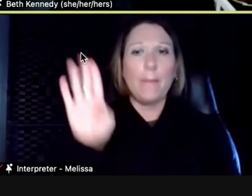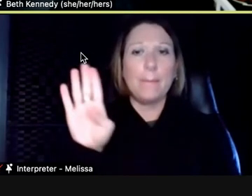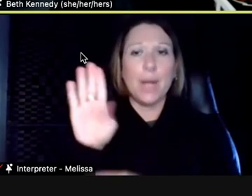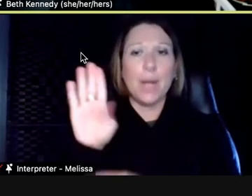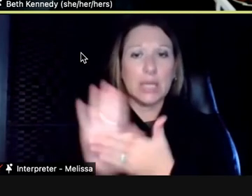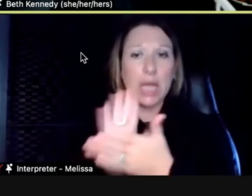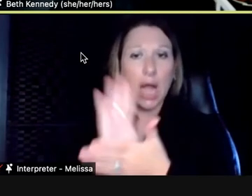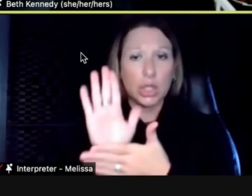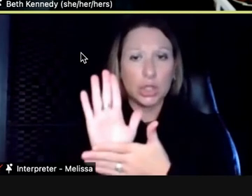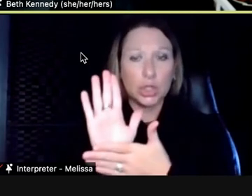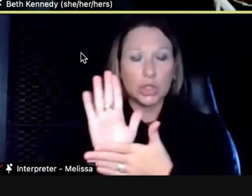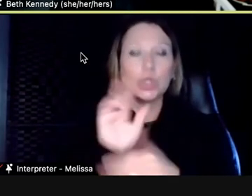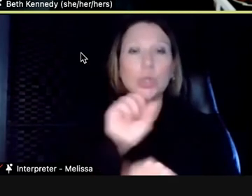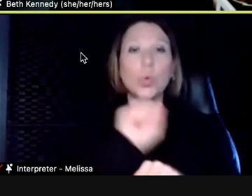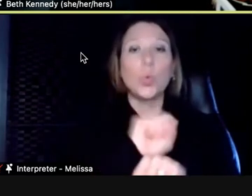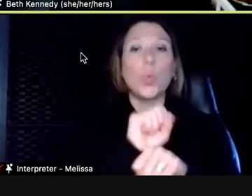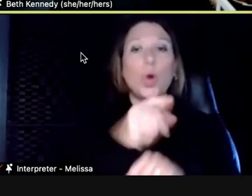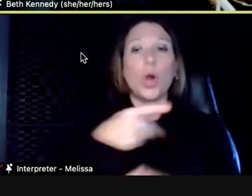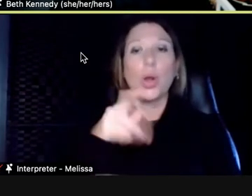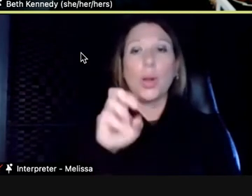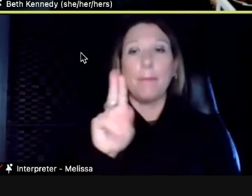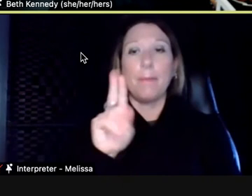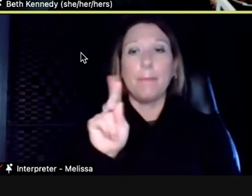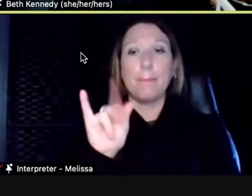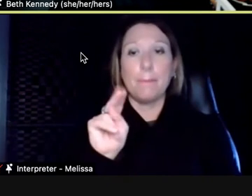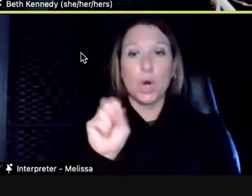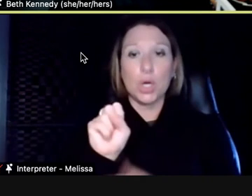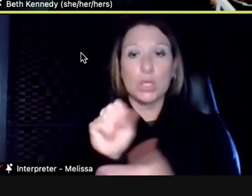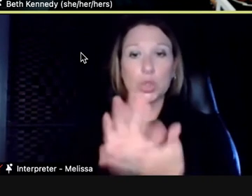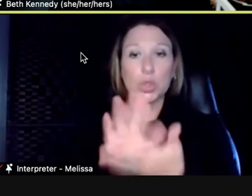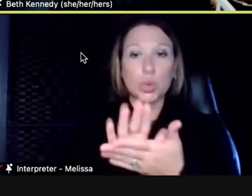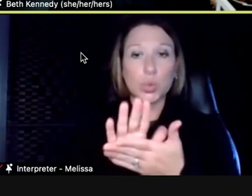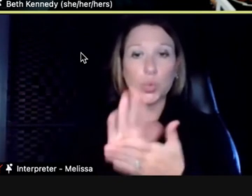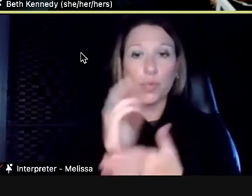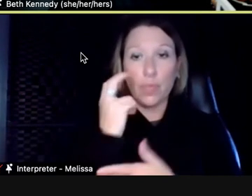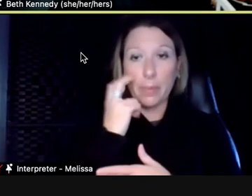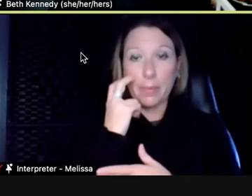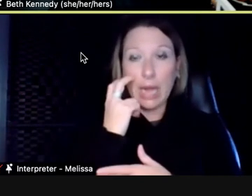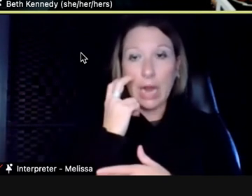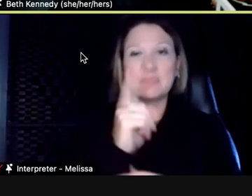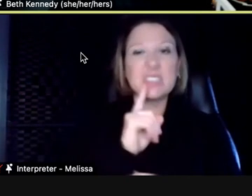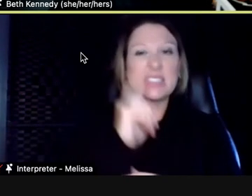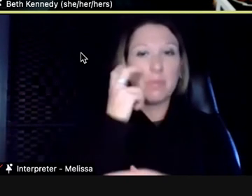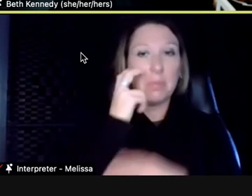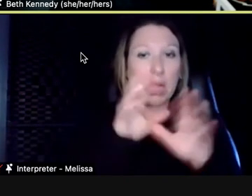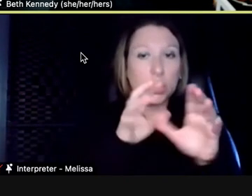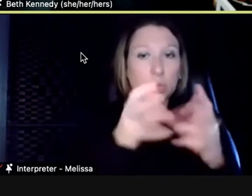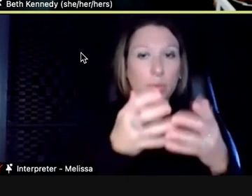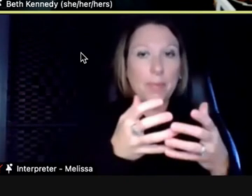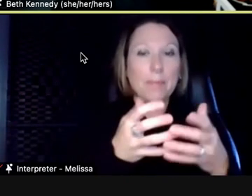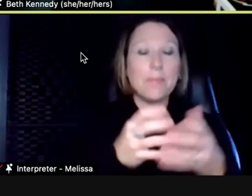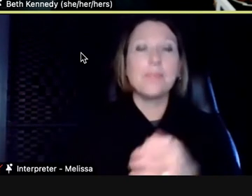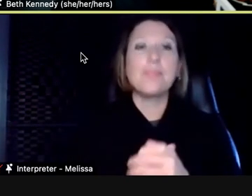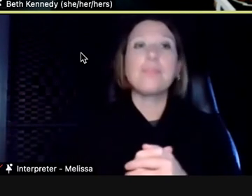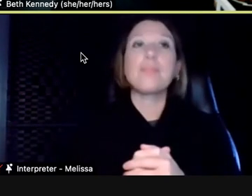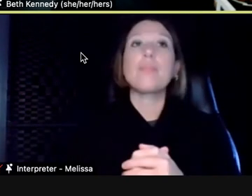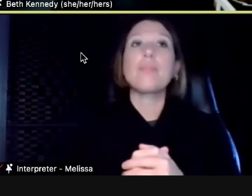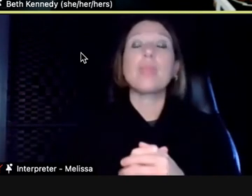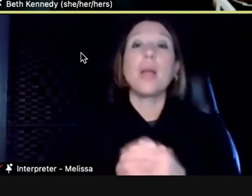Perkins School for the Blind in the deafblind department. But not many people have that experience